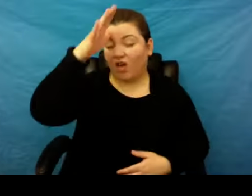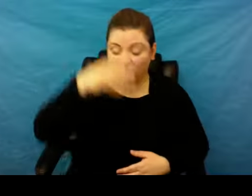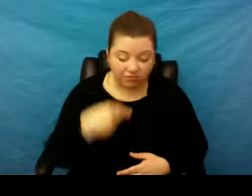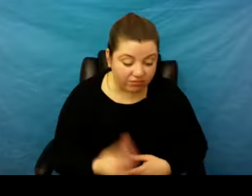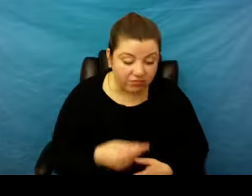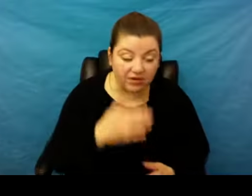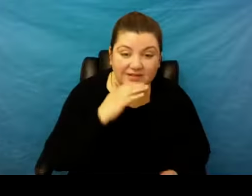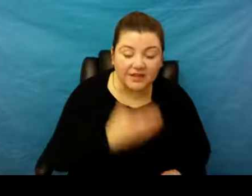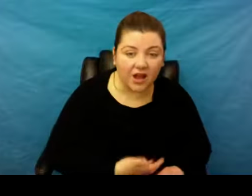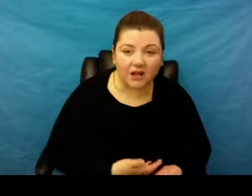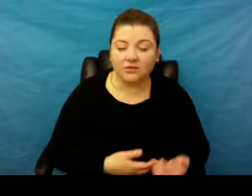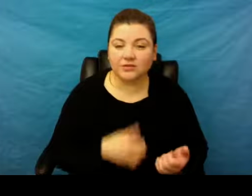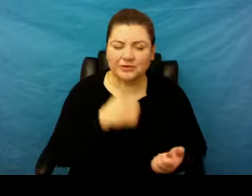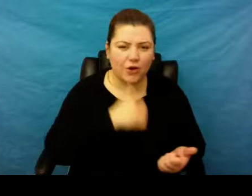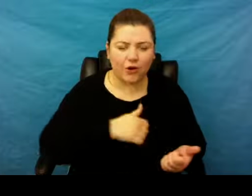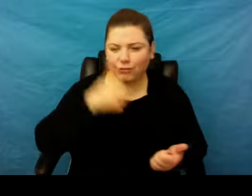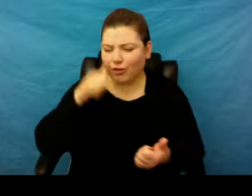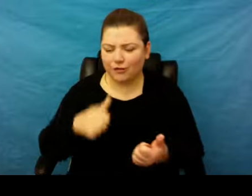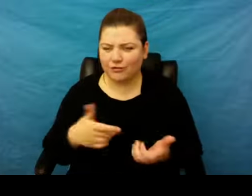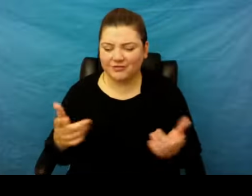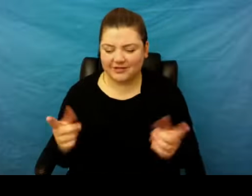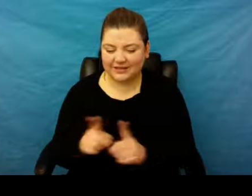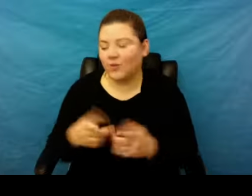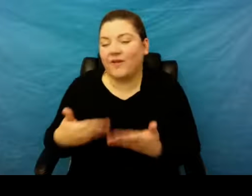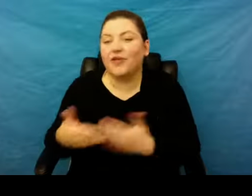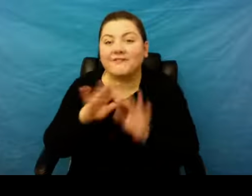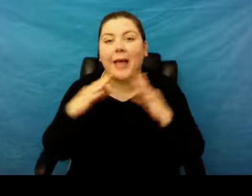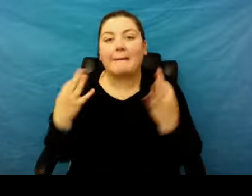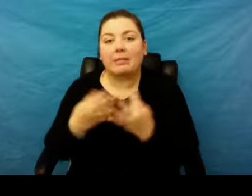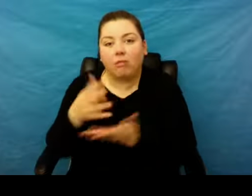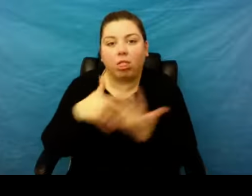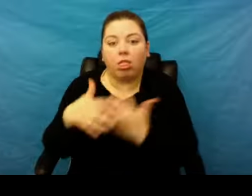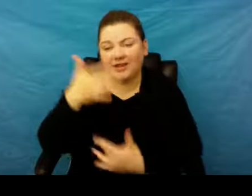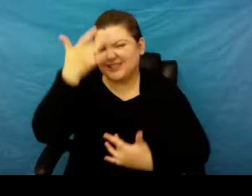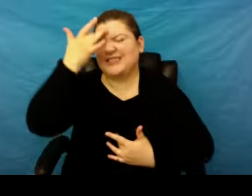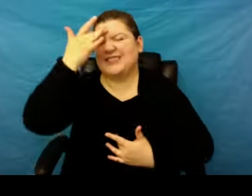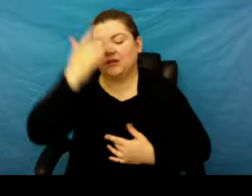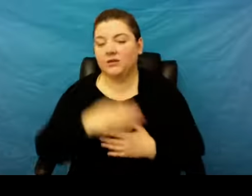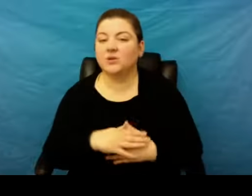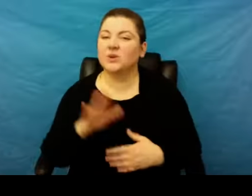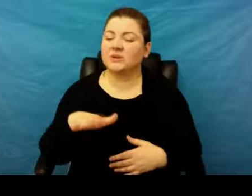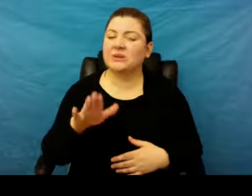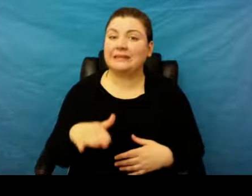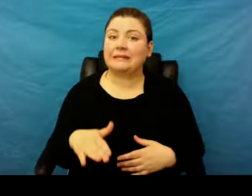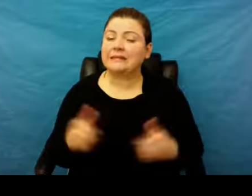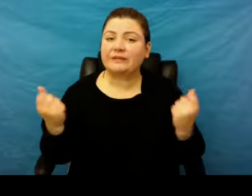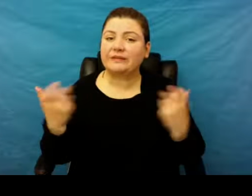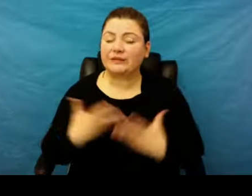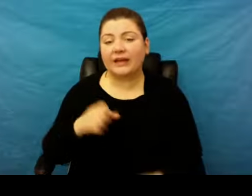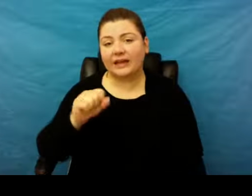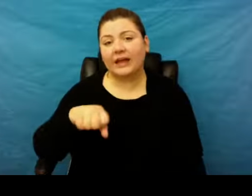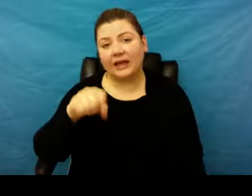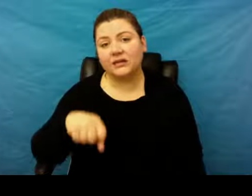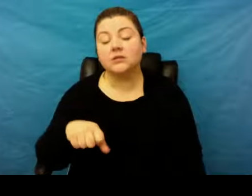to brother, whatever. And so, again, that's incredibly scary, but it's